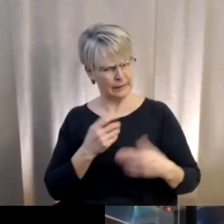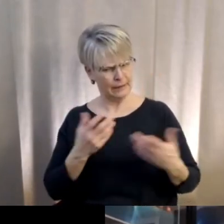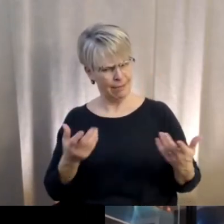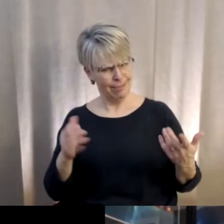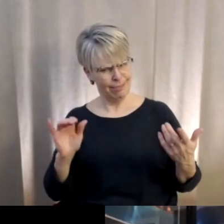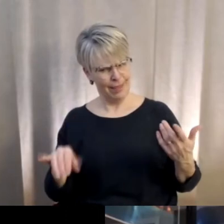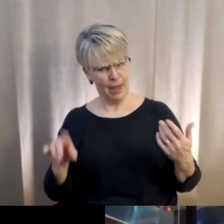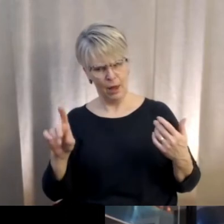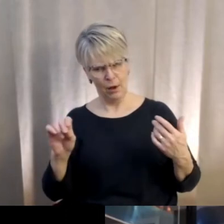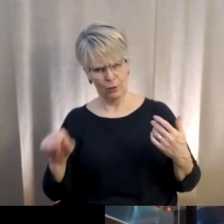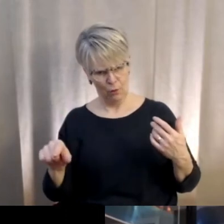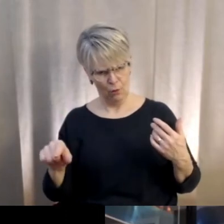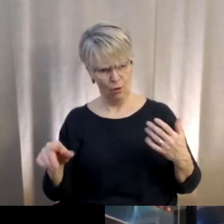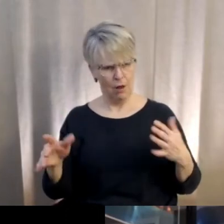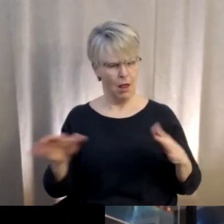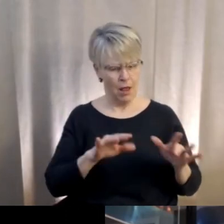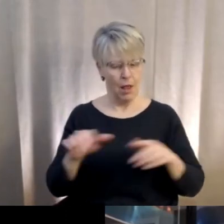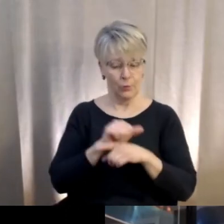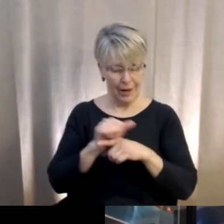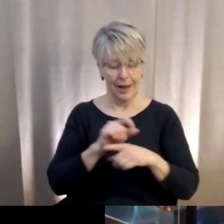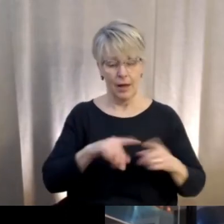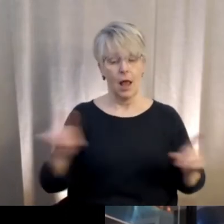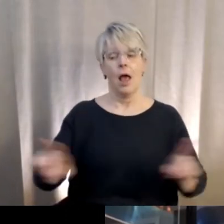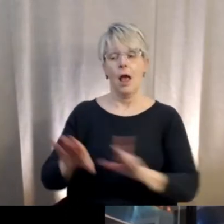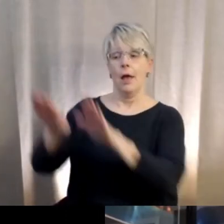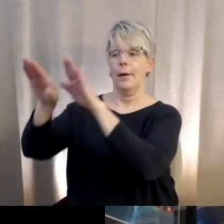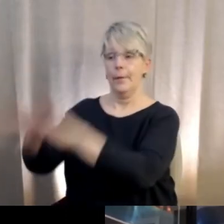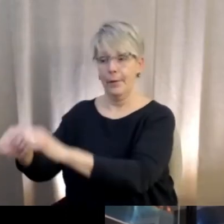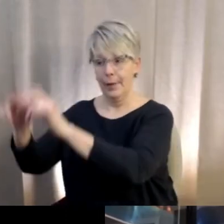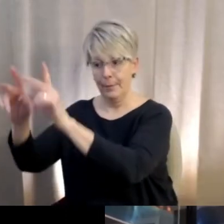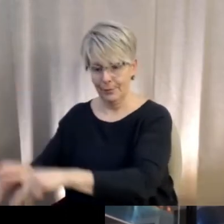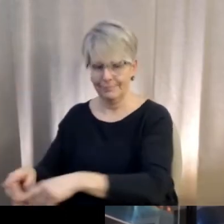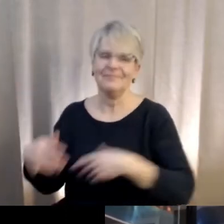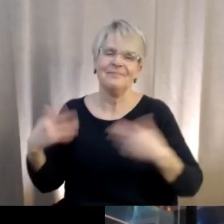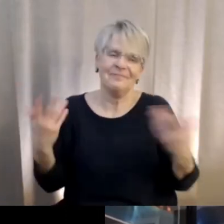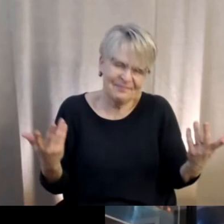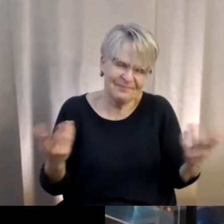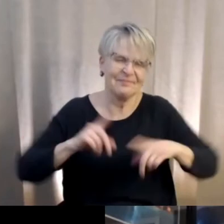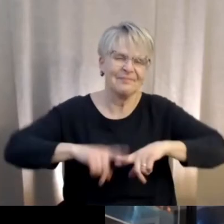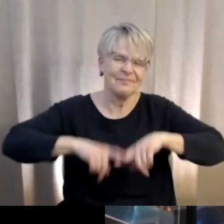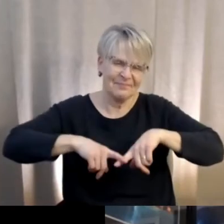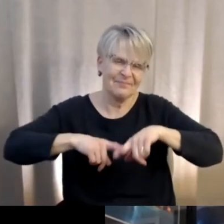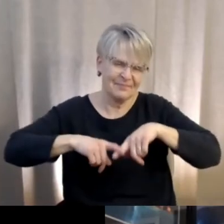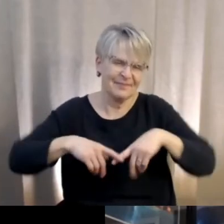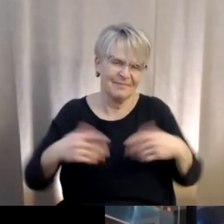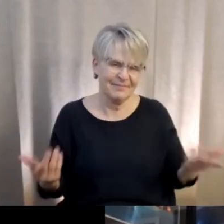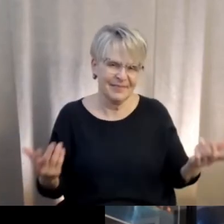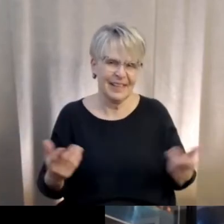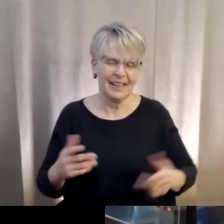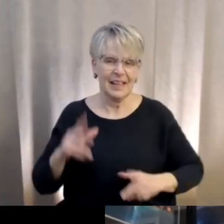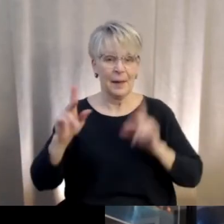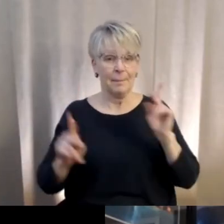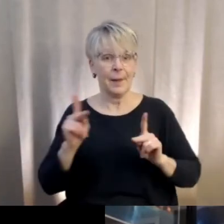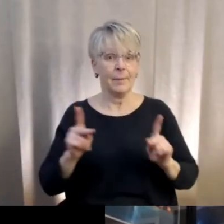with the person consistently? Yeah, well, and this is where it's really hard, right? Because often when people are reaching out,